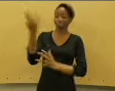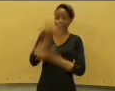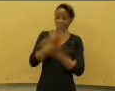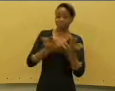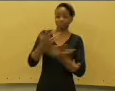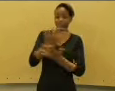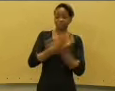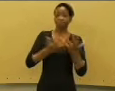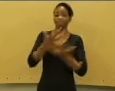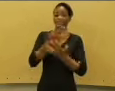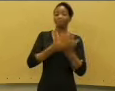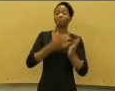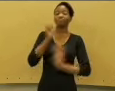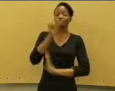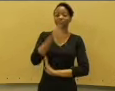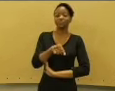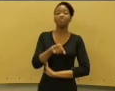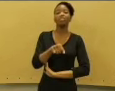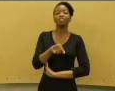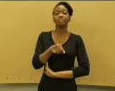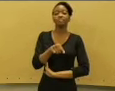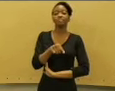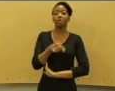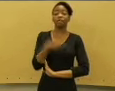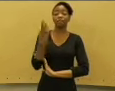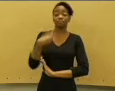on something as basic as,